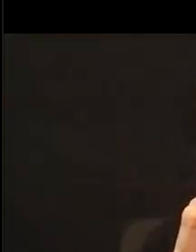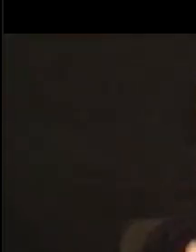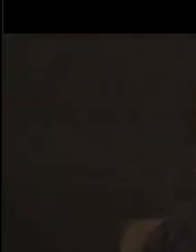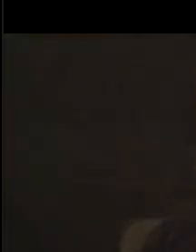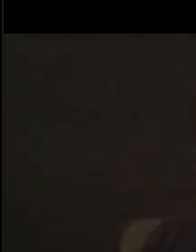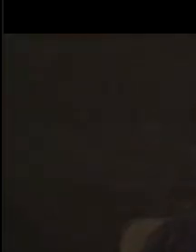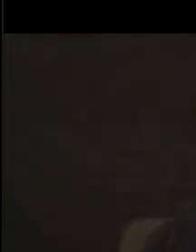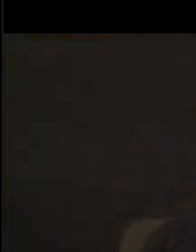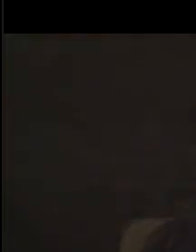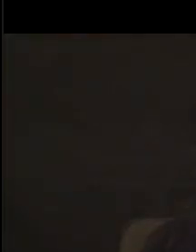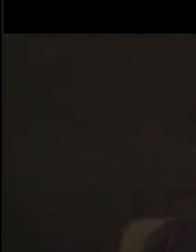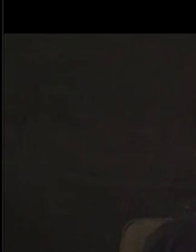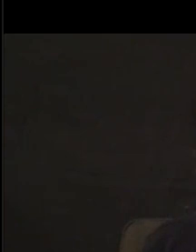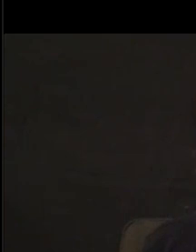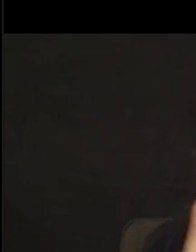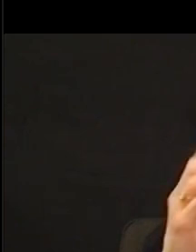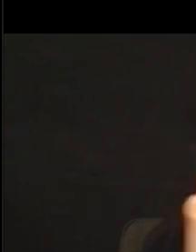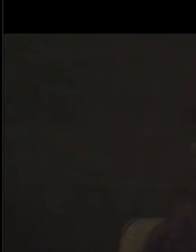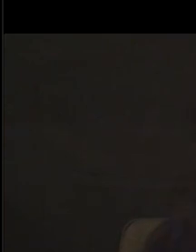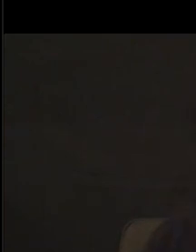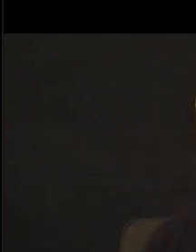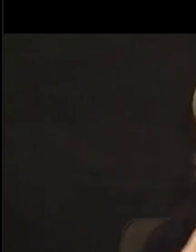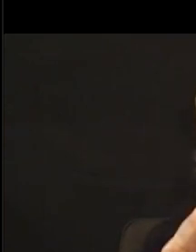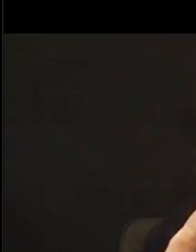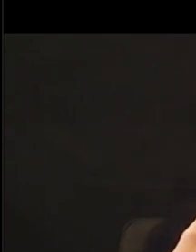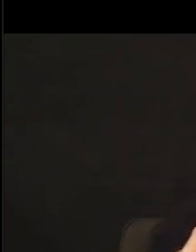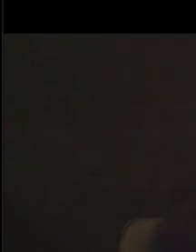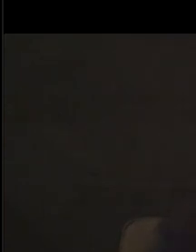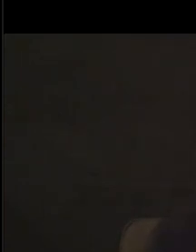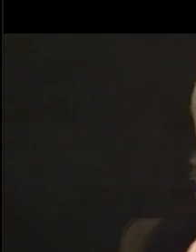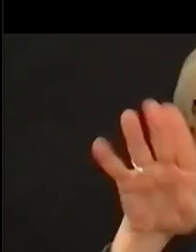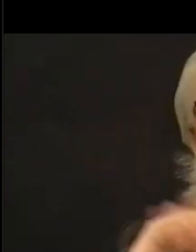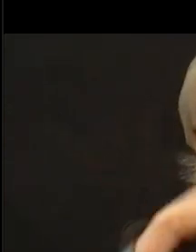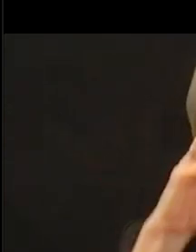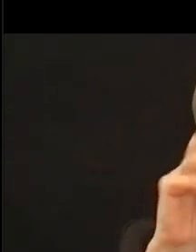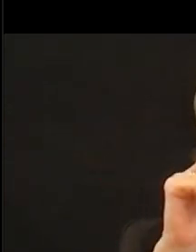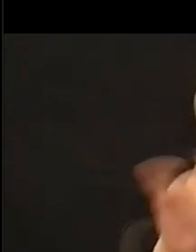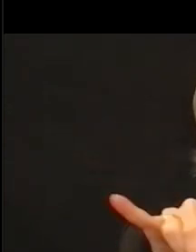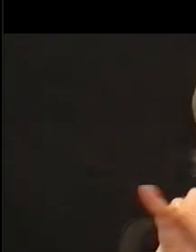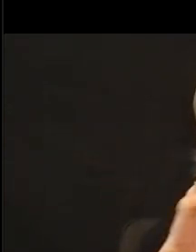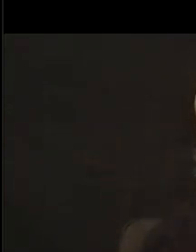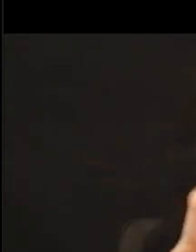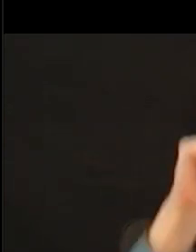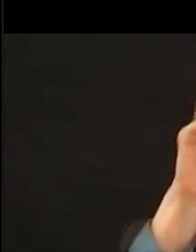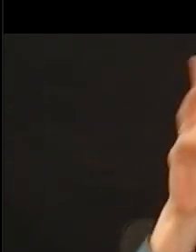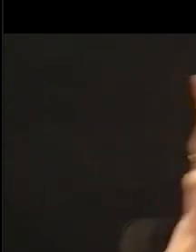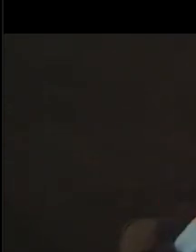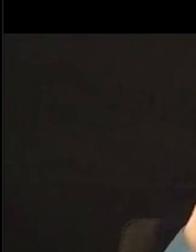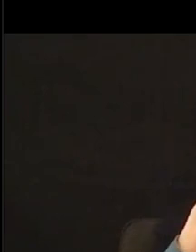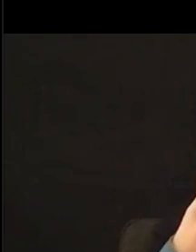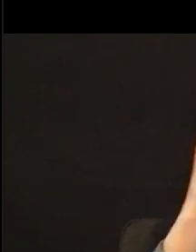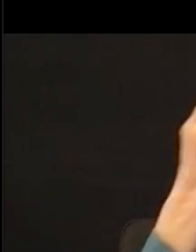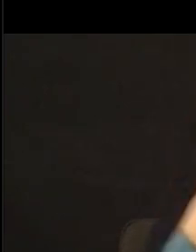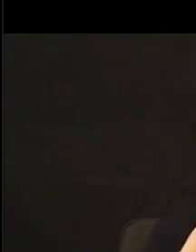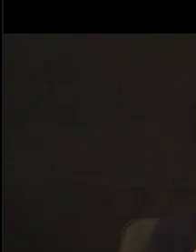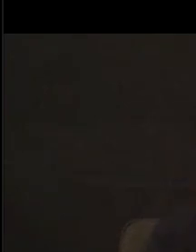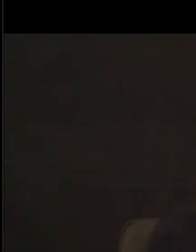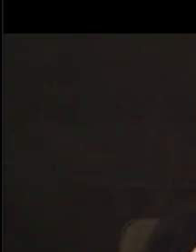with moving things out of the way. Unfortunately, in the northwestern Hawaiian Islands, there's a lot of marine